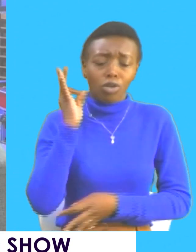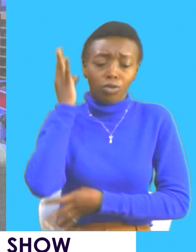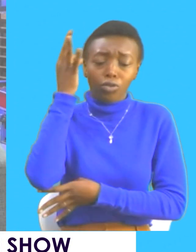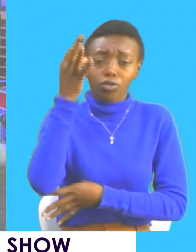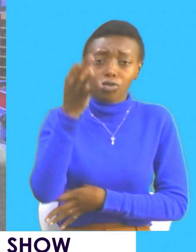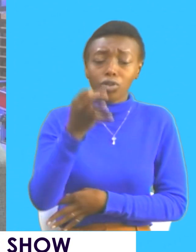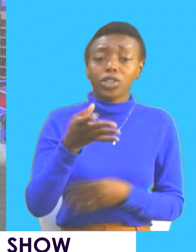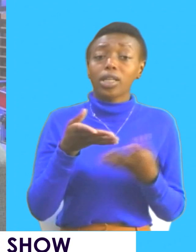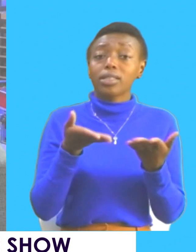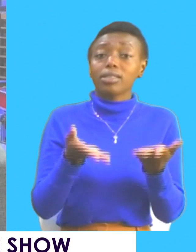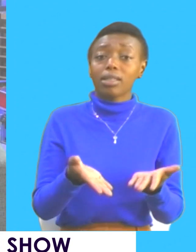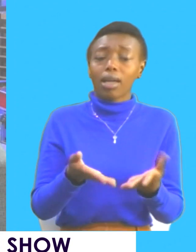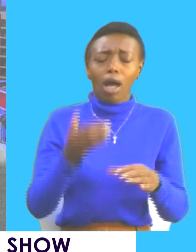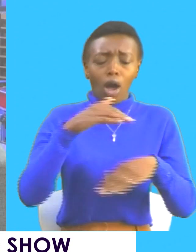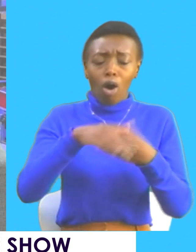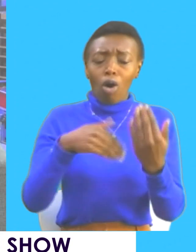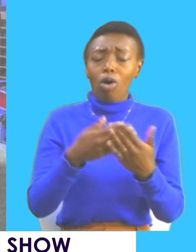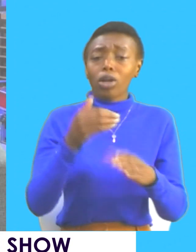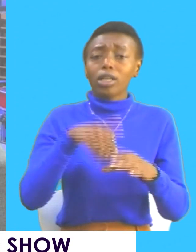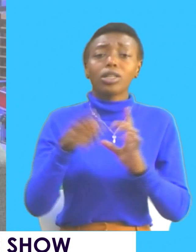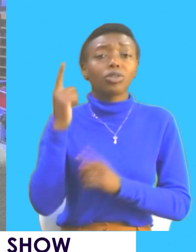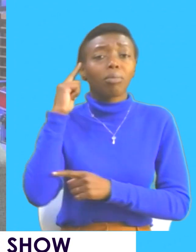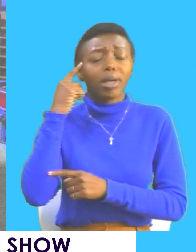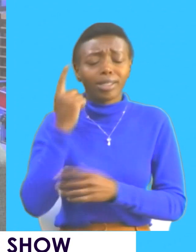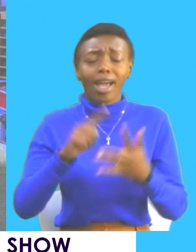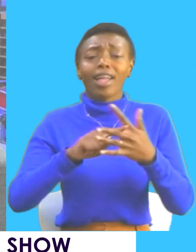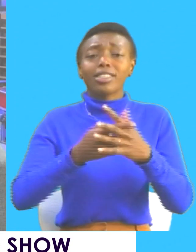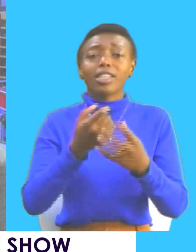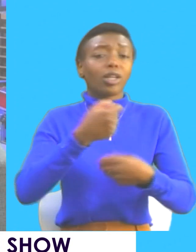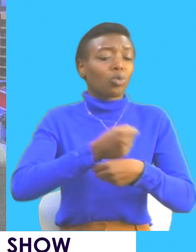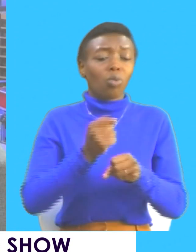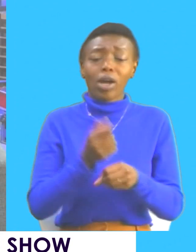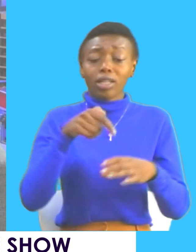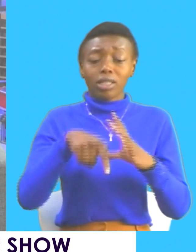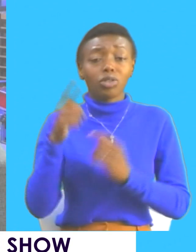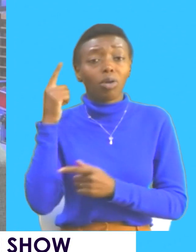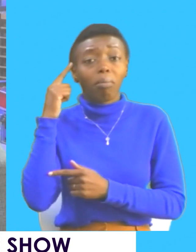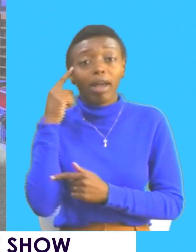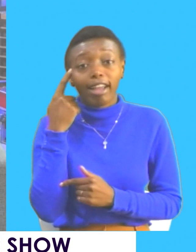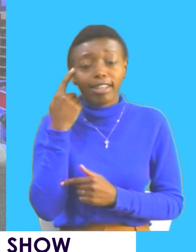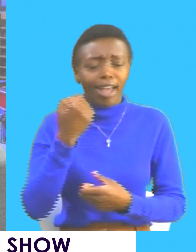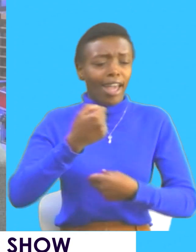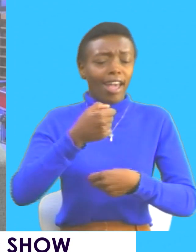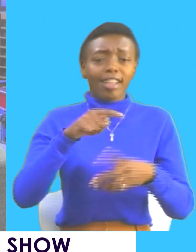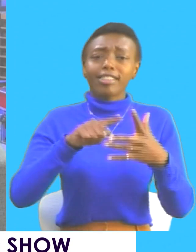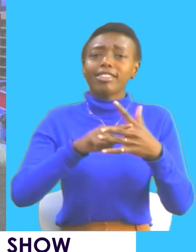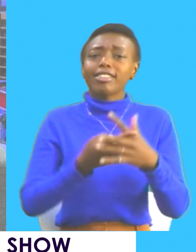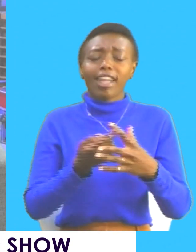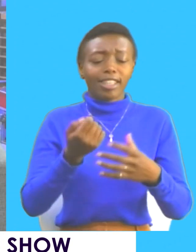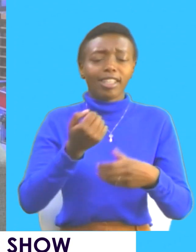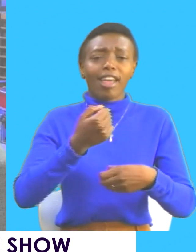lies. It is in your mind. Start working on your mind. Renew your mind. Start thinking thoughts of